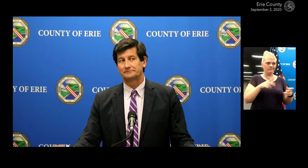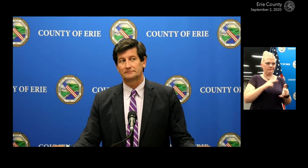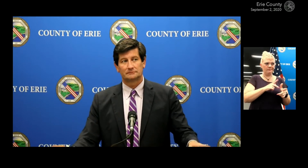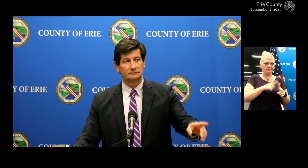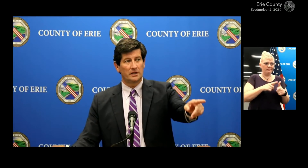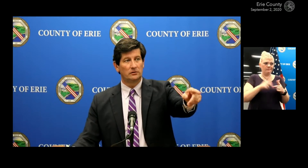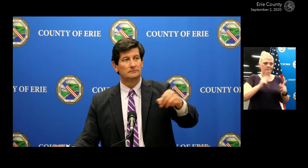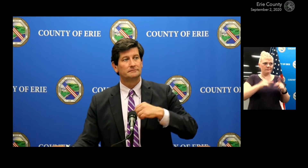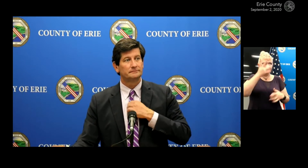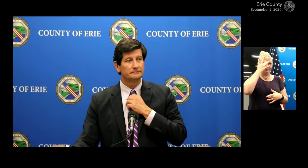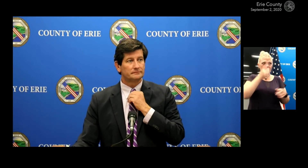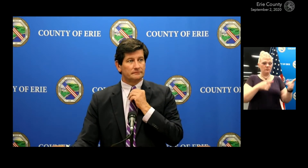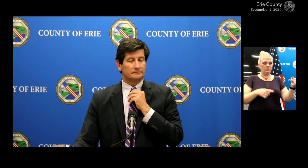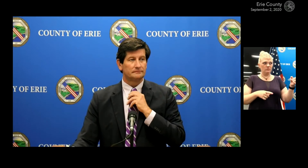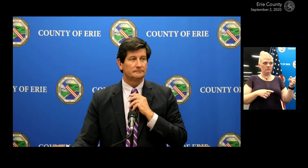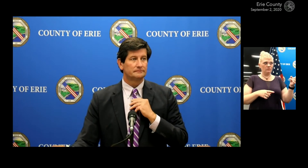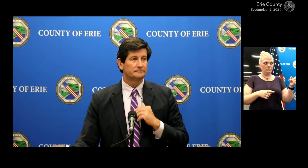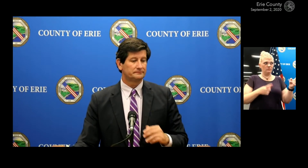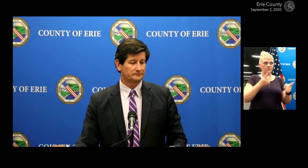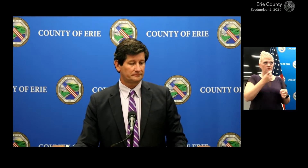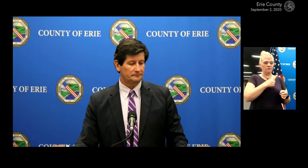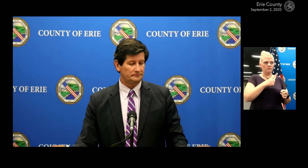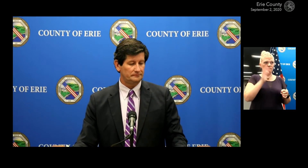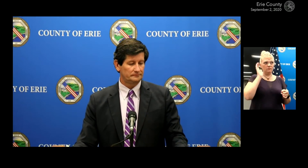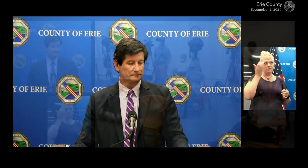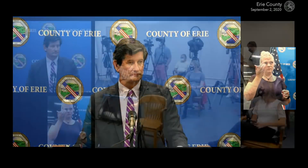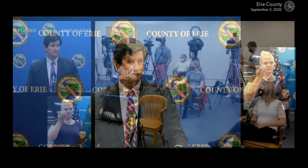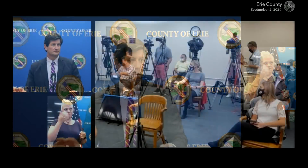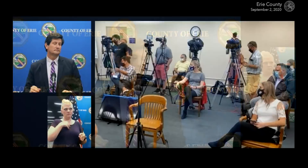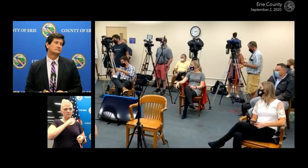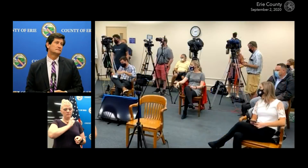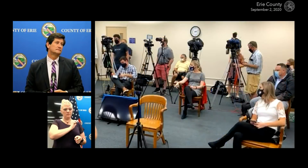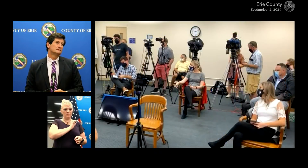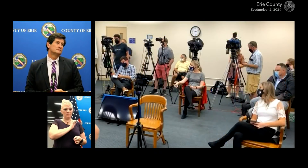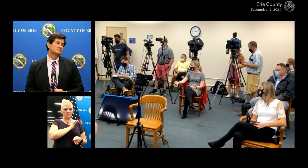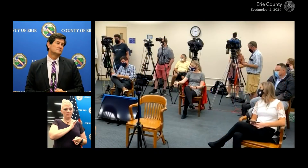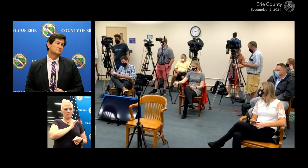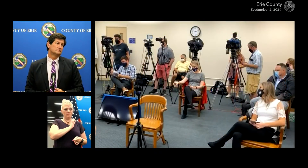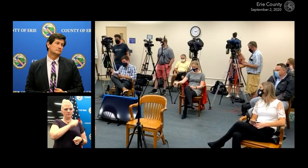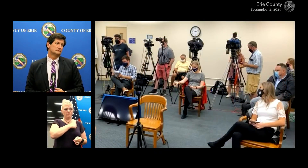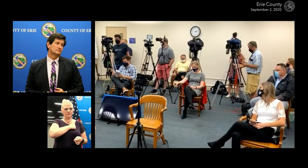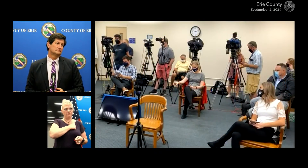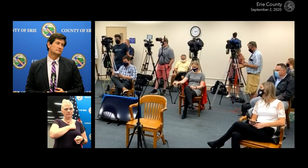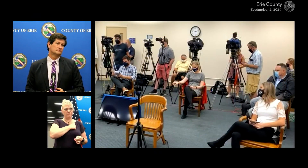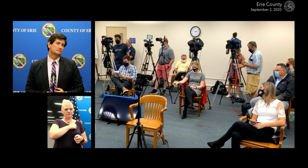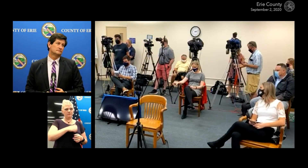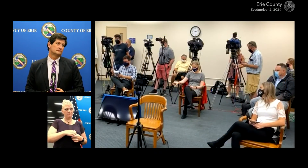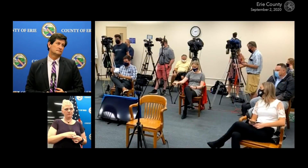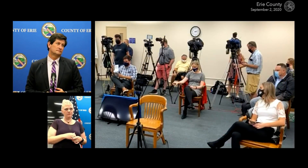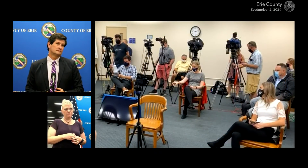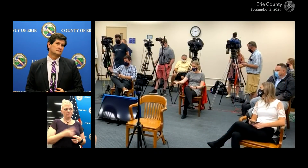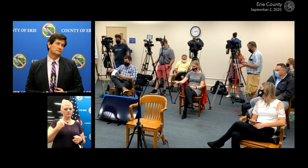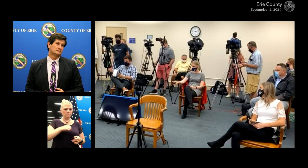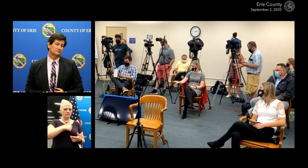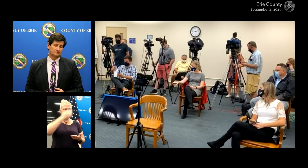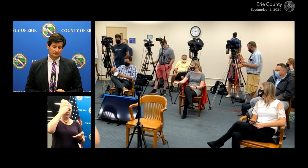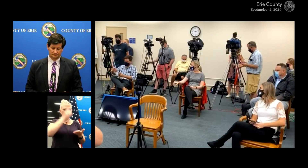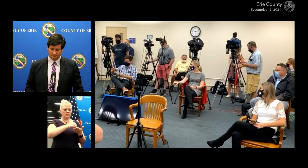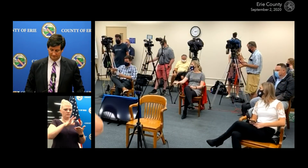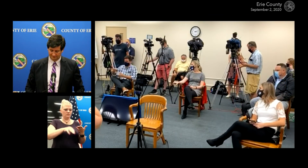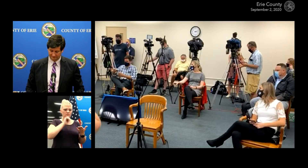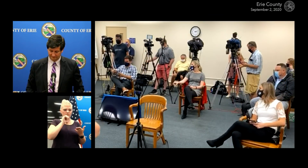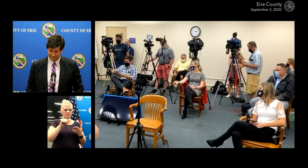Michael? Mark, there seems to be this attitude that we know students won't